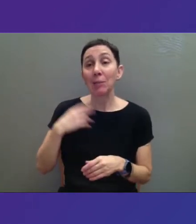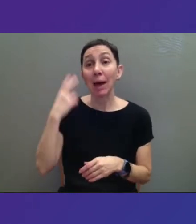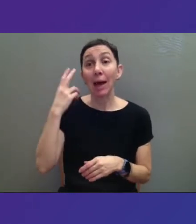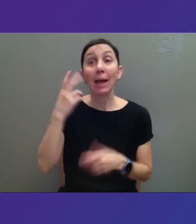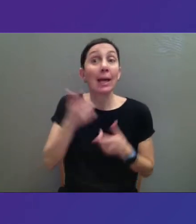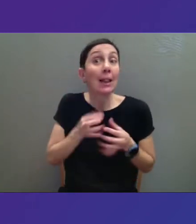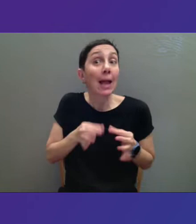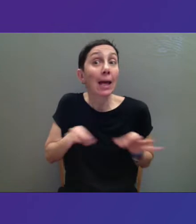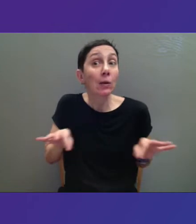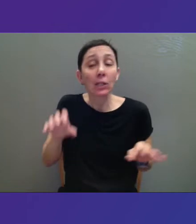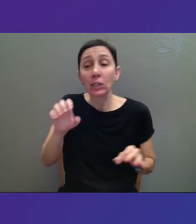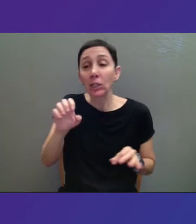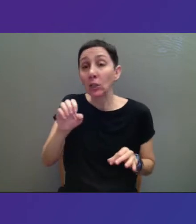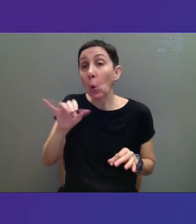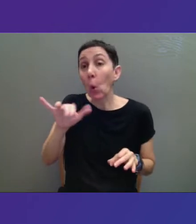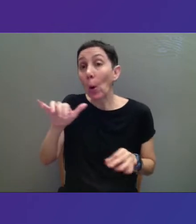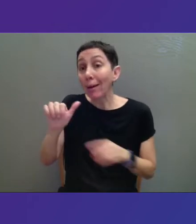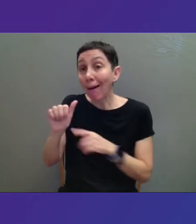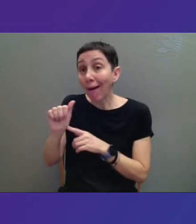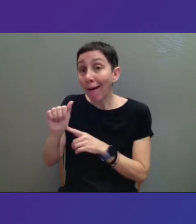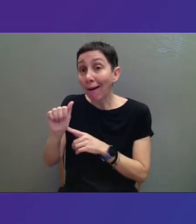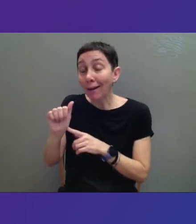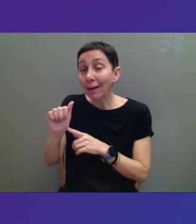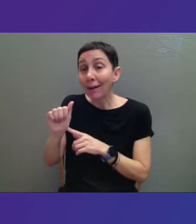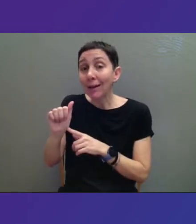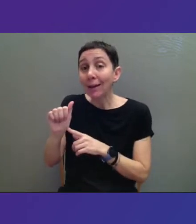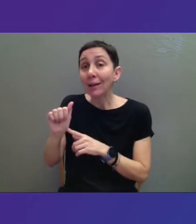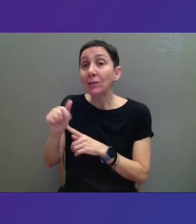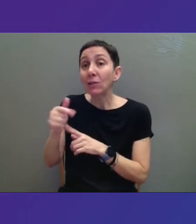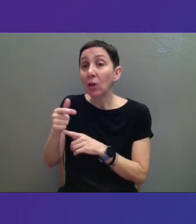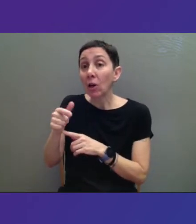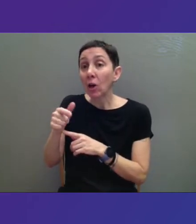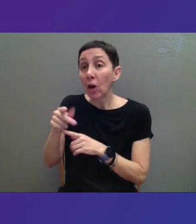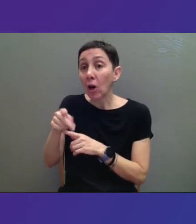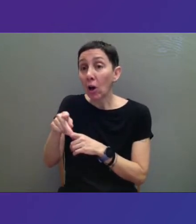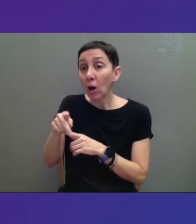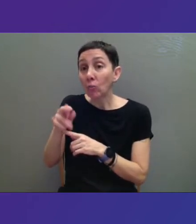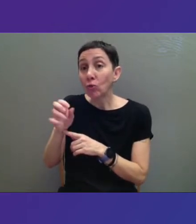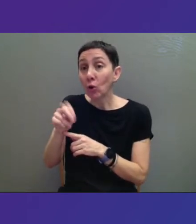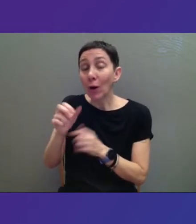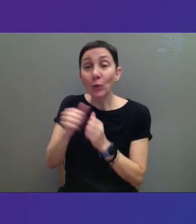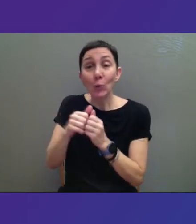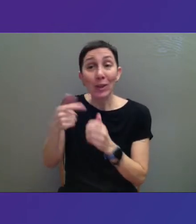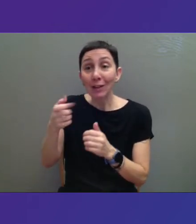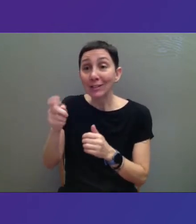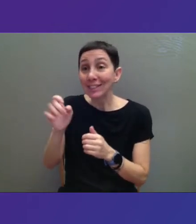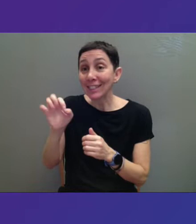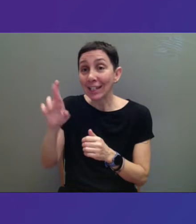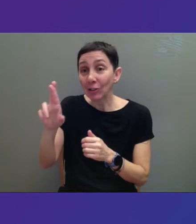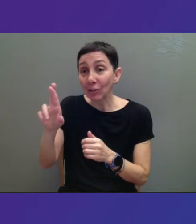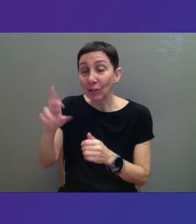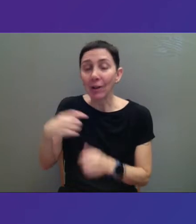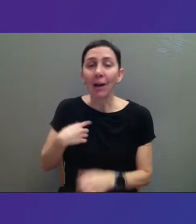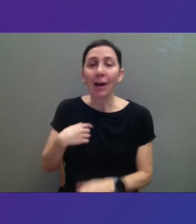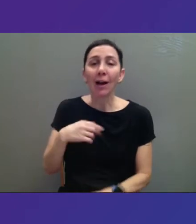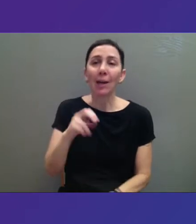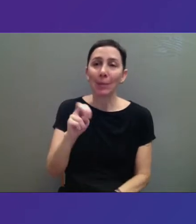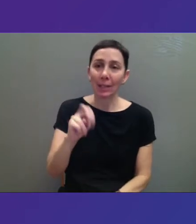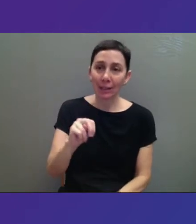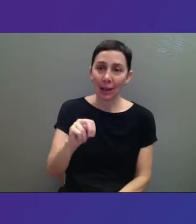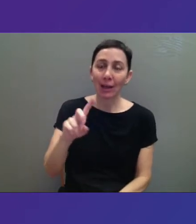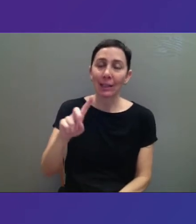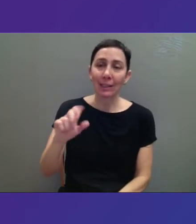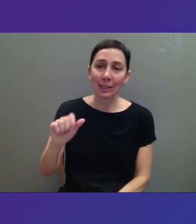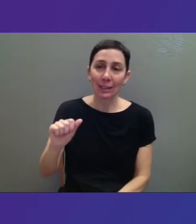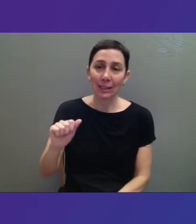a non-gendered pronoun. We don't have any genders regarding with our pronouns. I'm a non-disabled cisgendered wahine, or woman